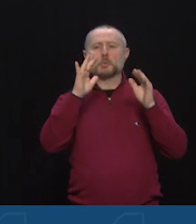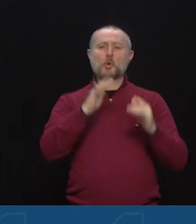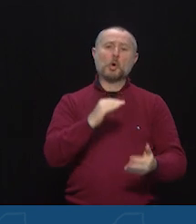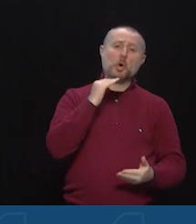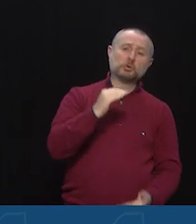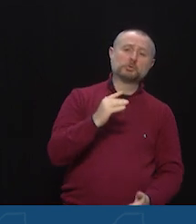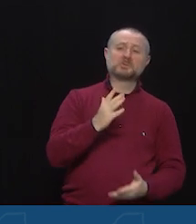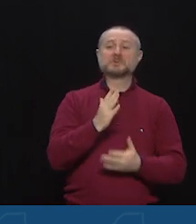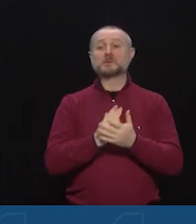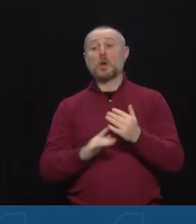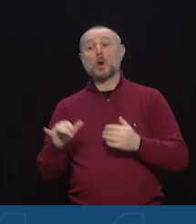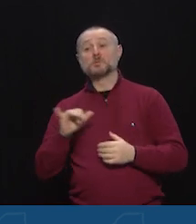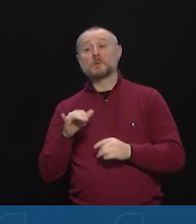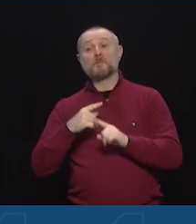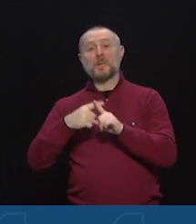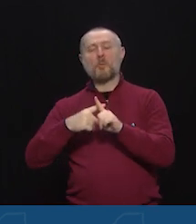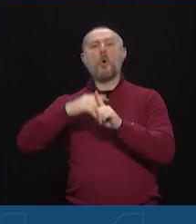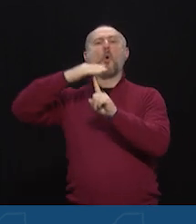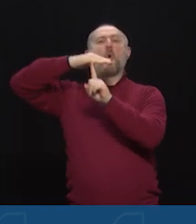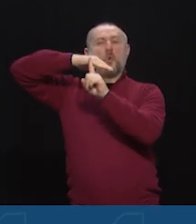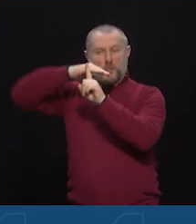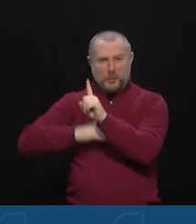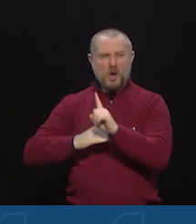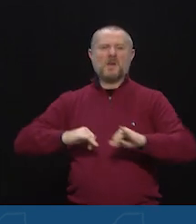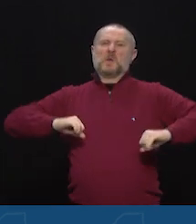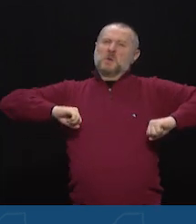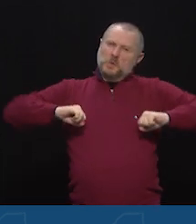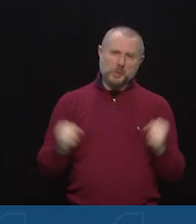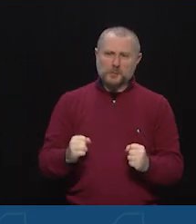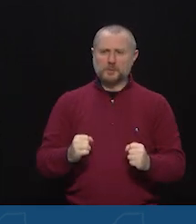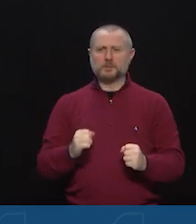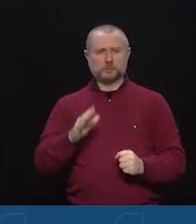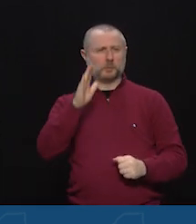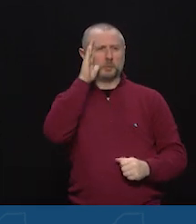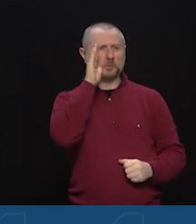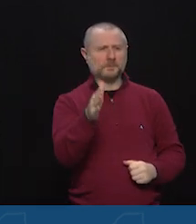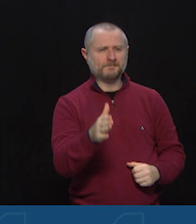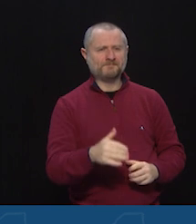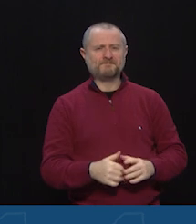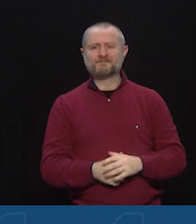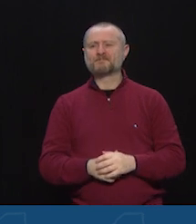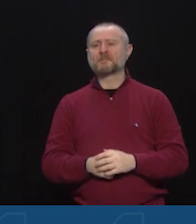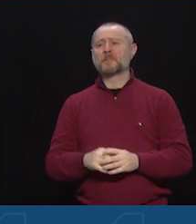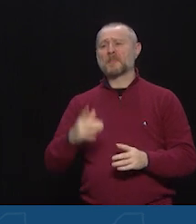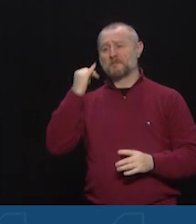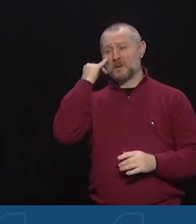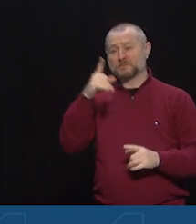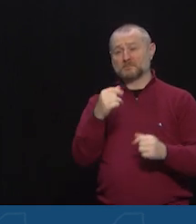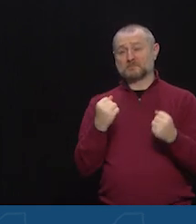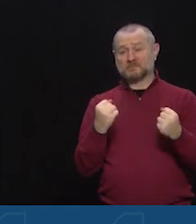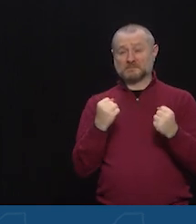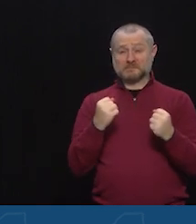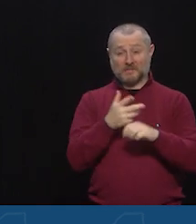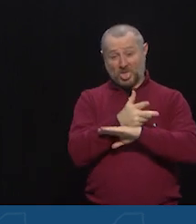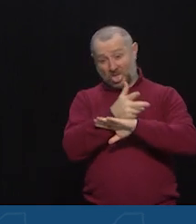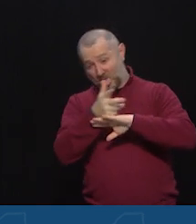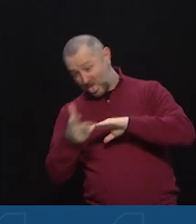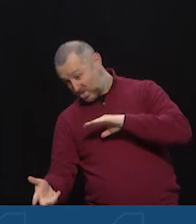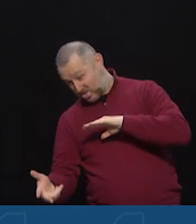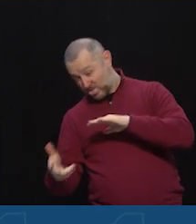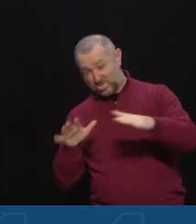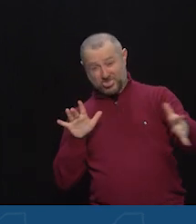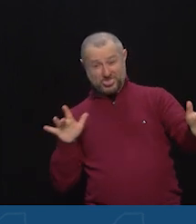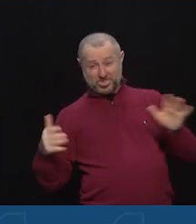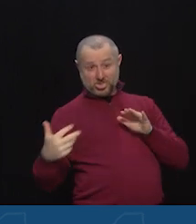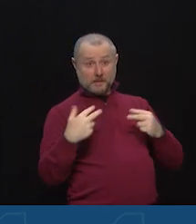dangerous. It can be bitter, it can be dangerous, especially if you're in a vehicle, you go off the road or you're stuck in traffic and your gas